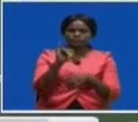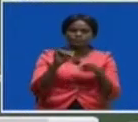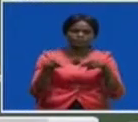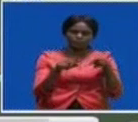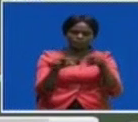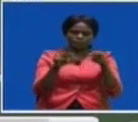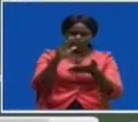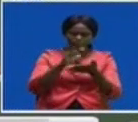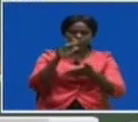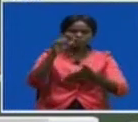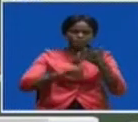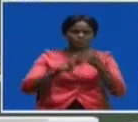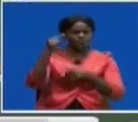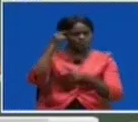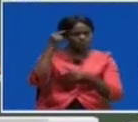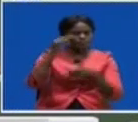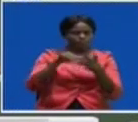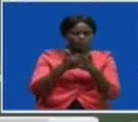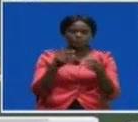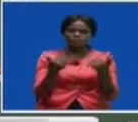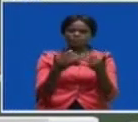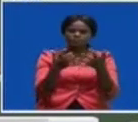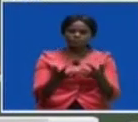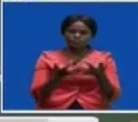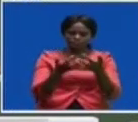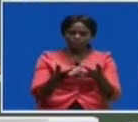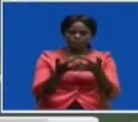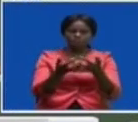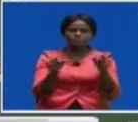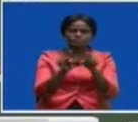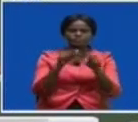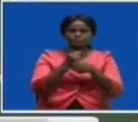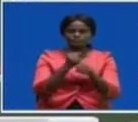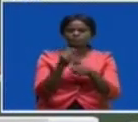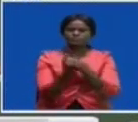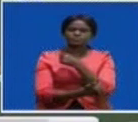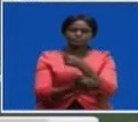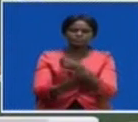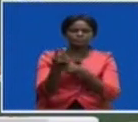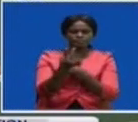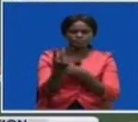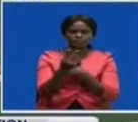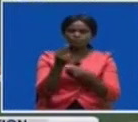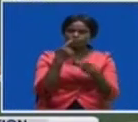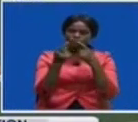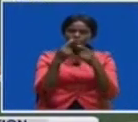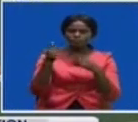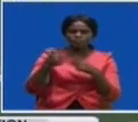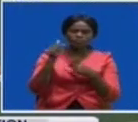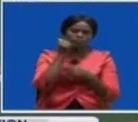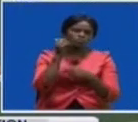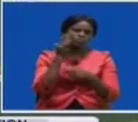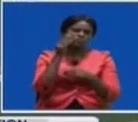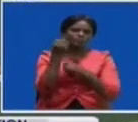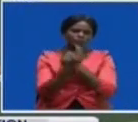reduce costs for government by doing away with pontoons currently used to link the two countries. He was speaking when he and his Home